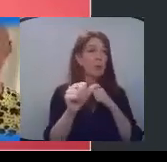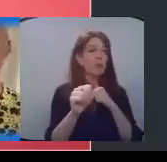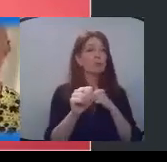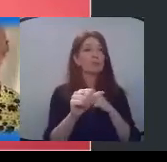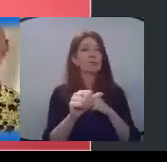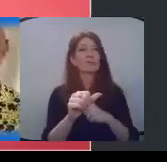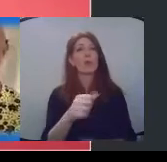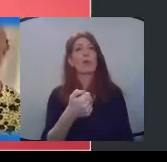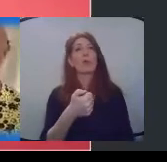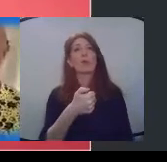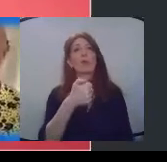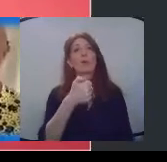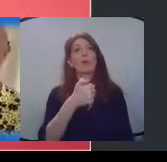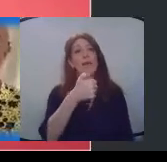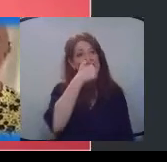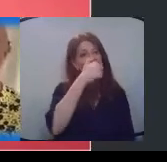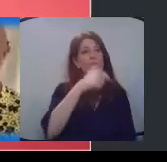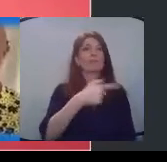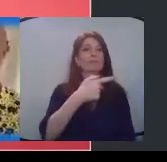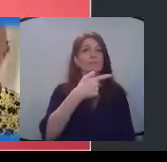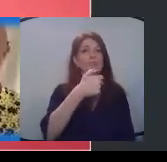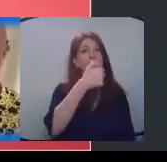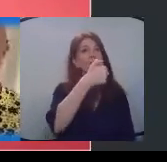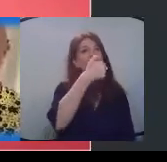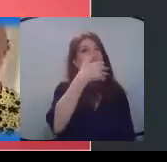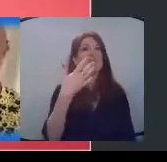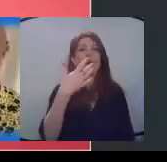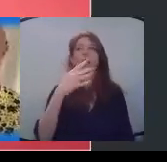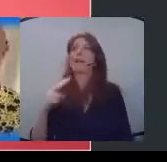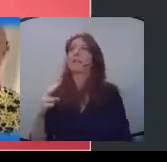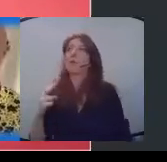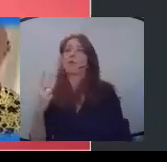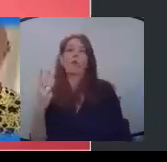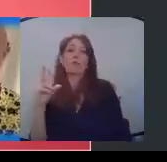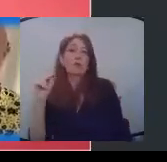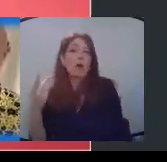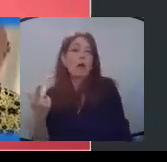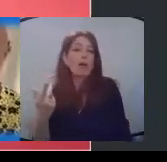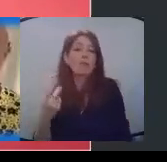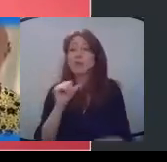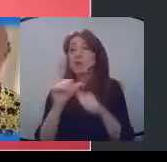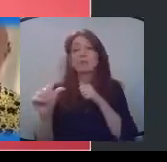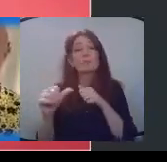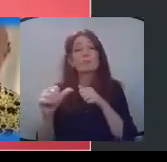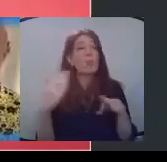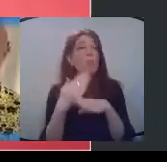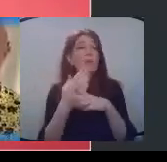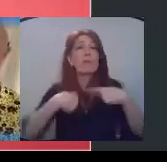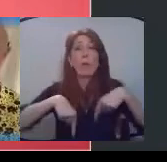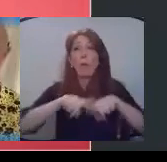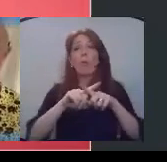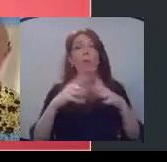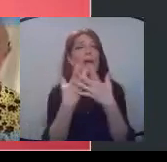7-year-old coach, or you are a 25-year-old, like, Spawn works for everybody and every sort, any kind of activity.